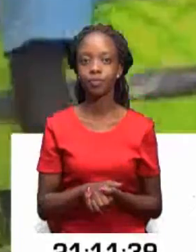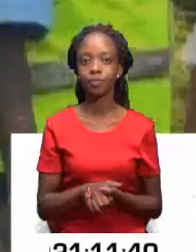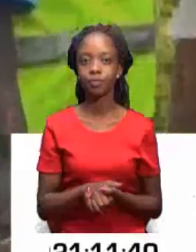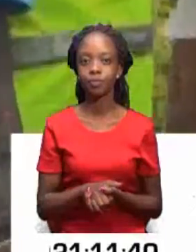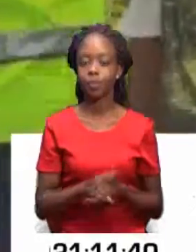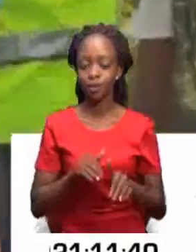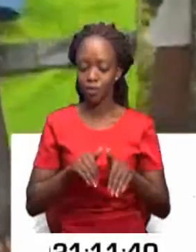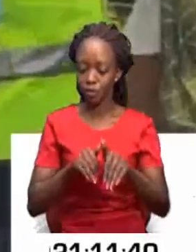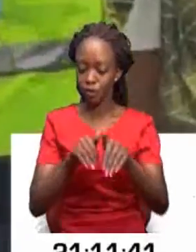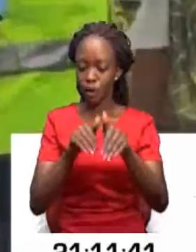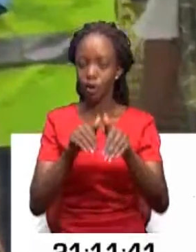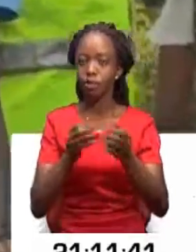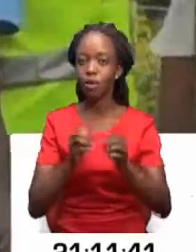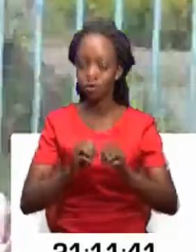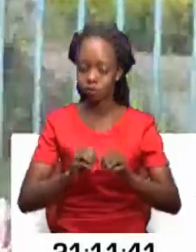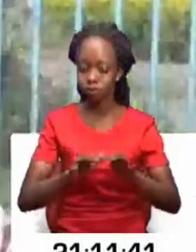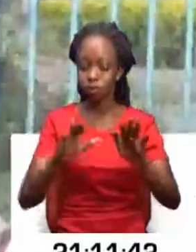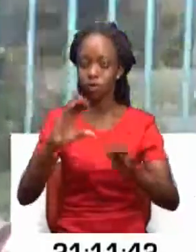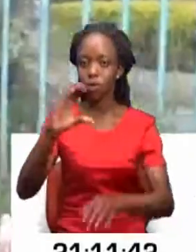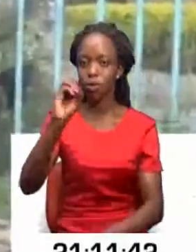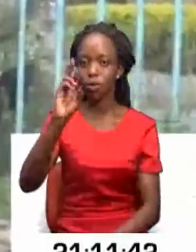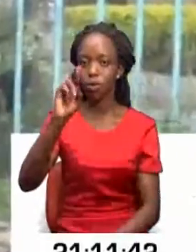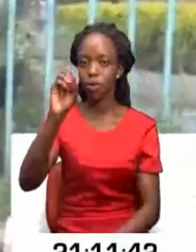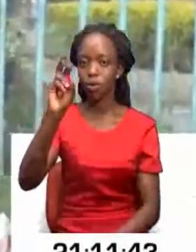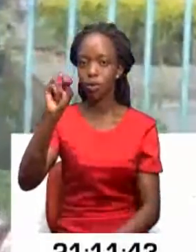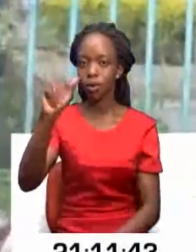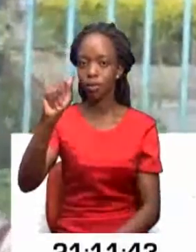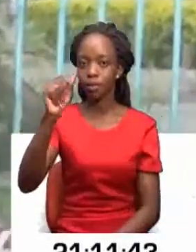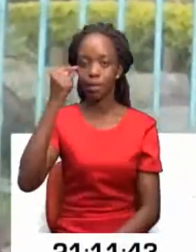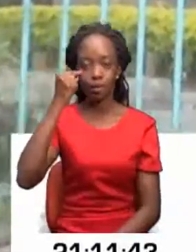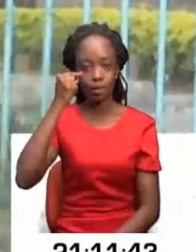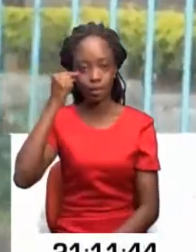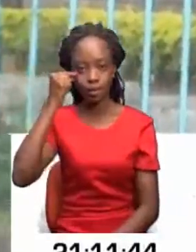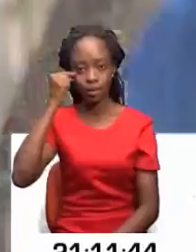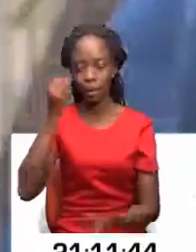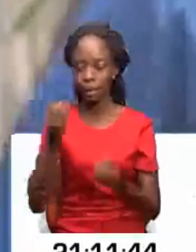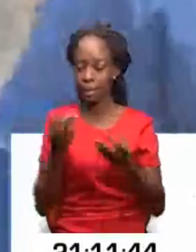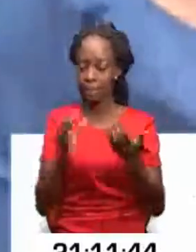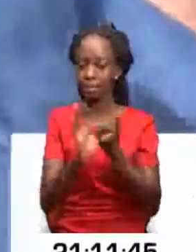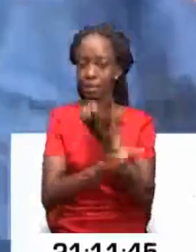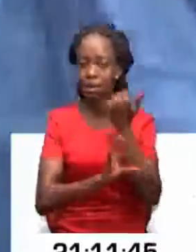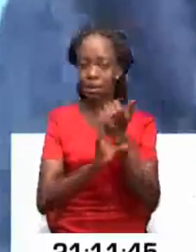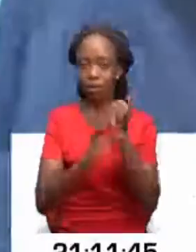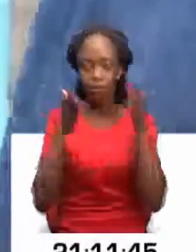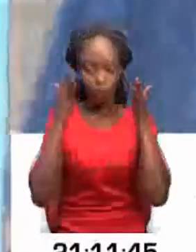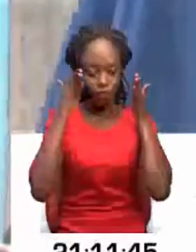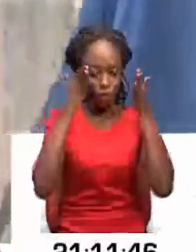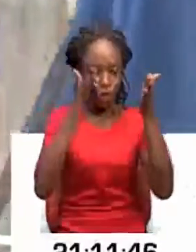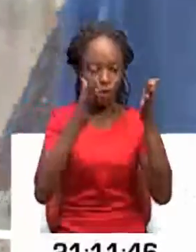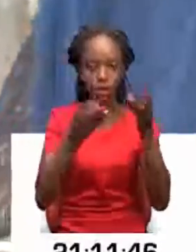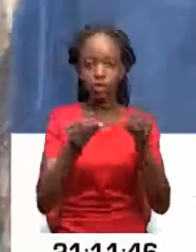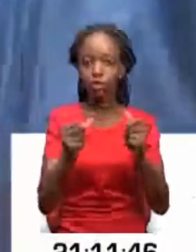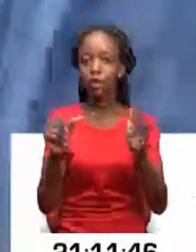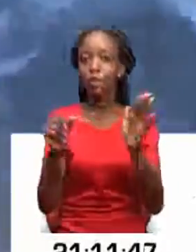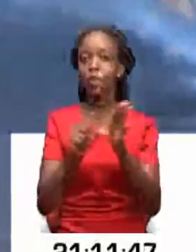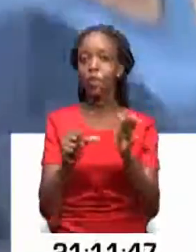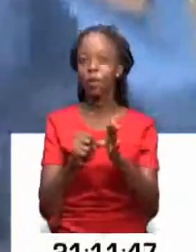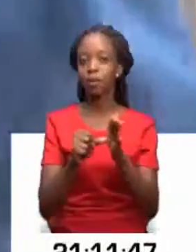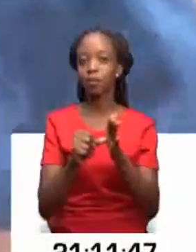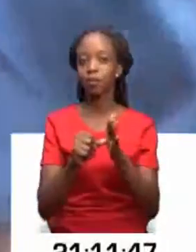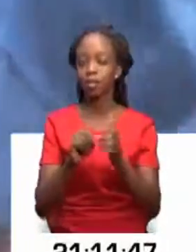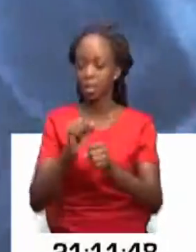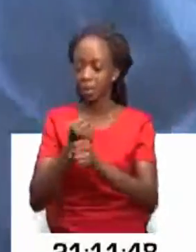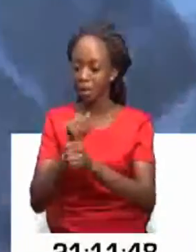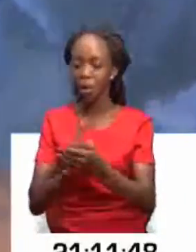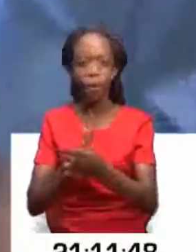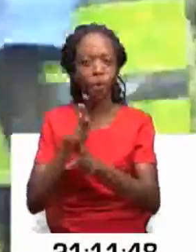Following the outbreak of coronavirus in China, many countries have stayed alert to counter the disease that has claimed over